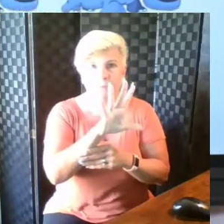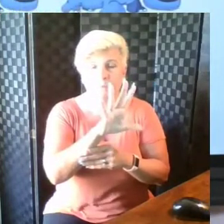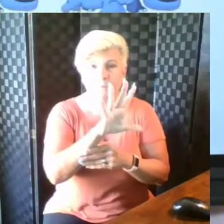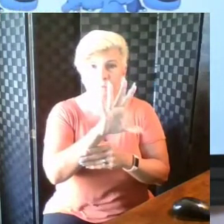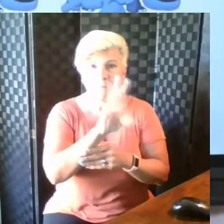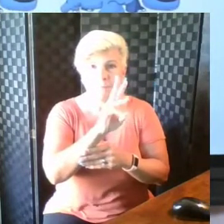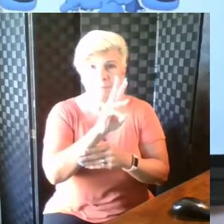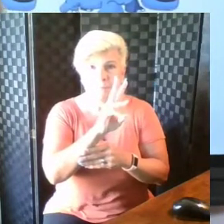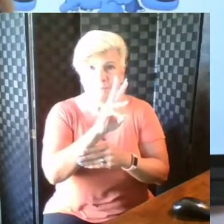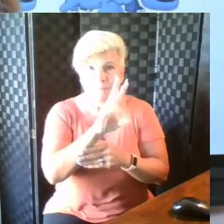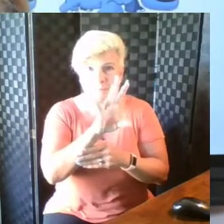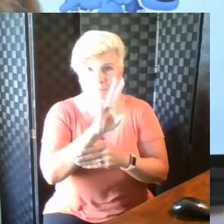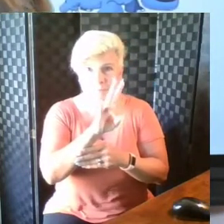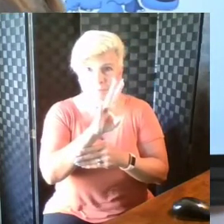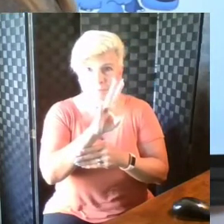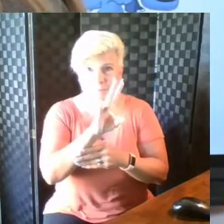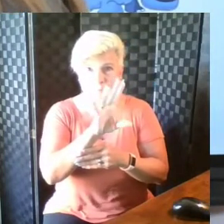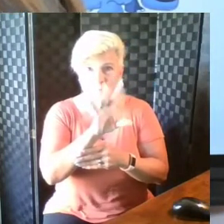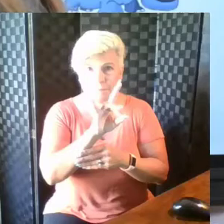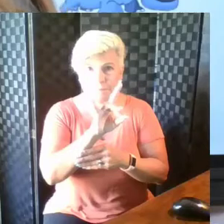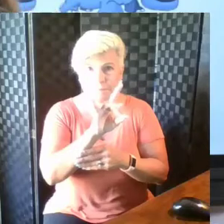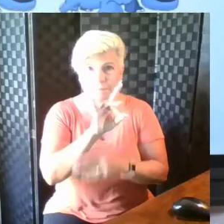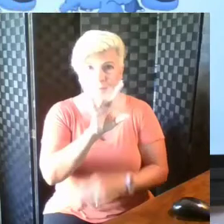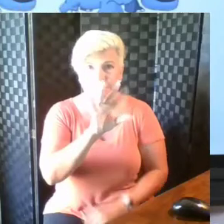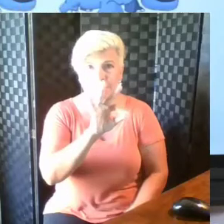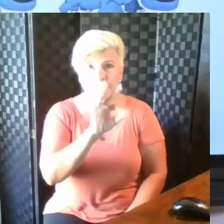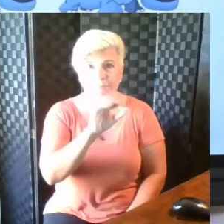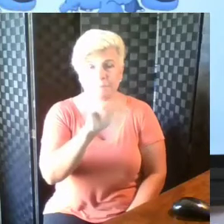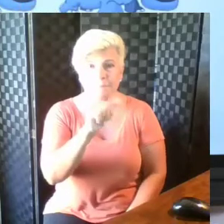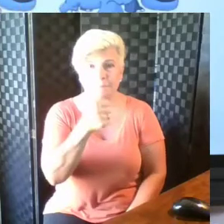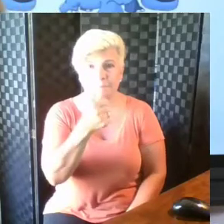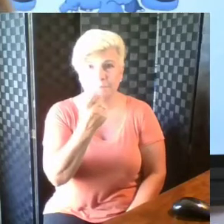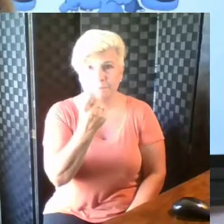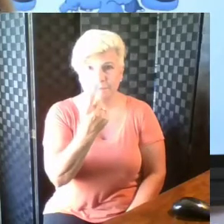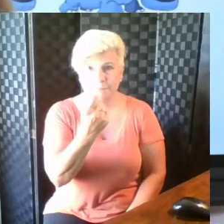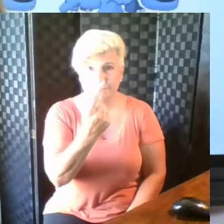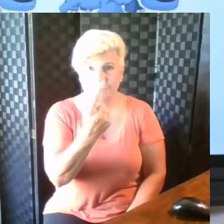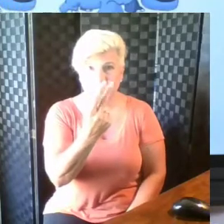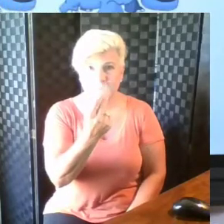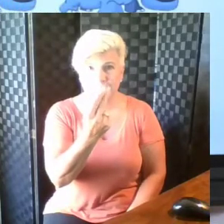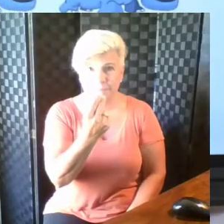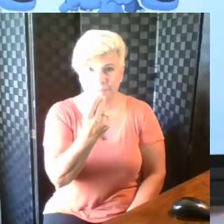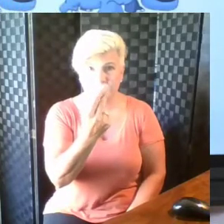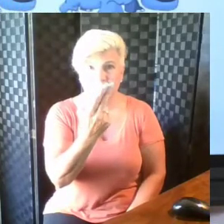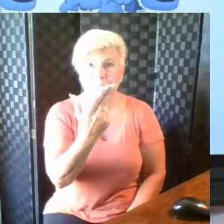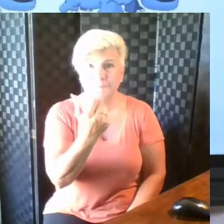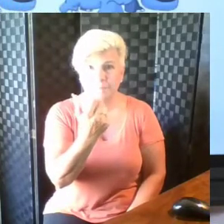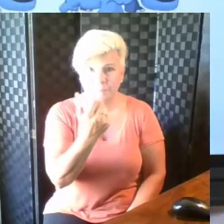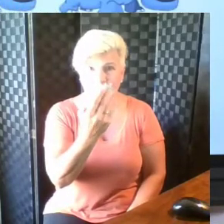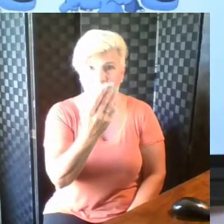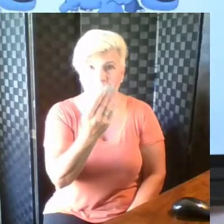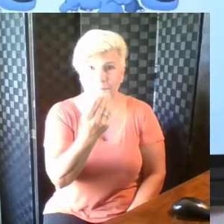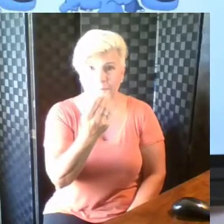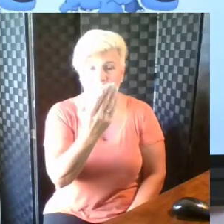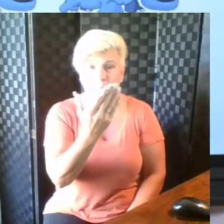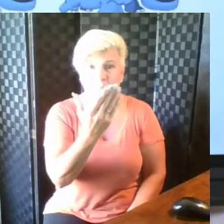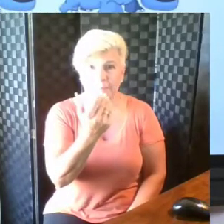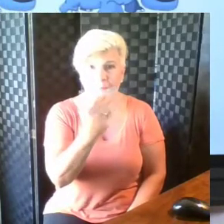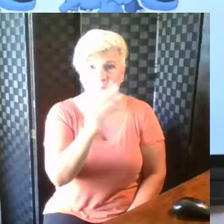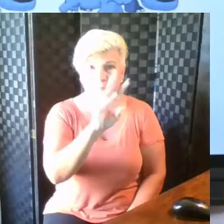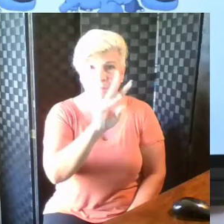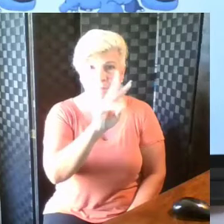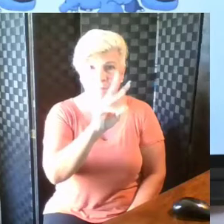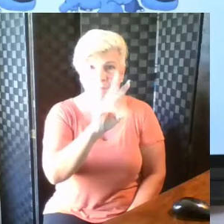4, 5, 6, 7, 8, 9, 10, 11, 12, 13,